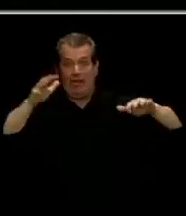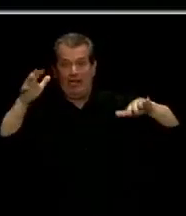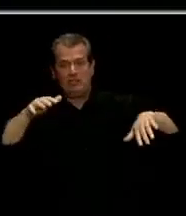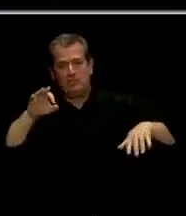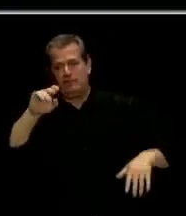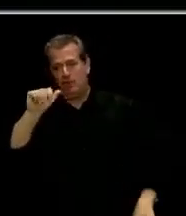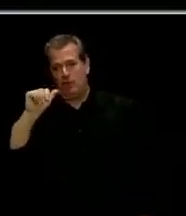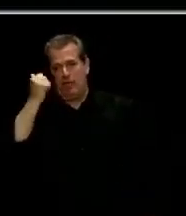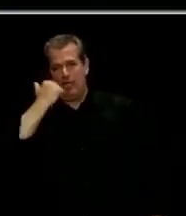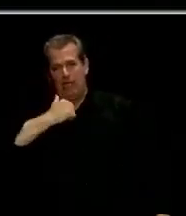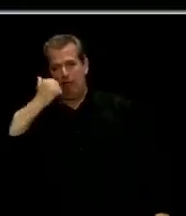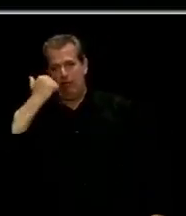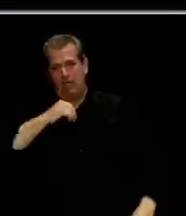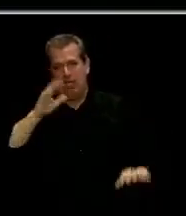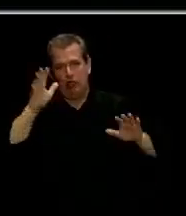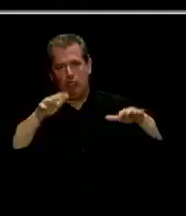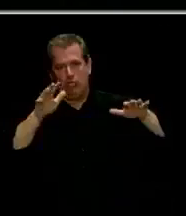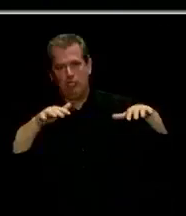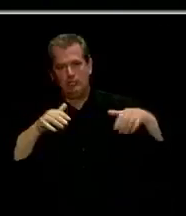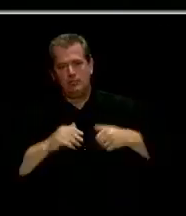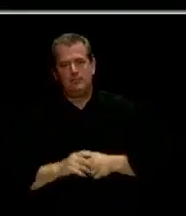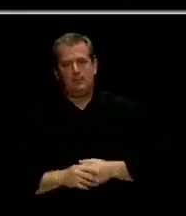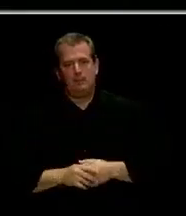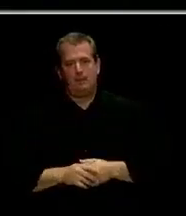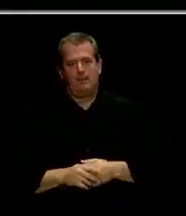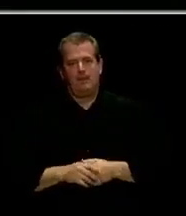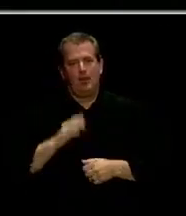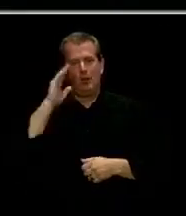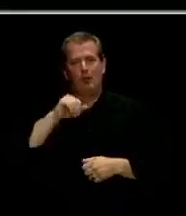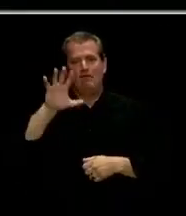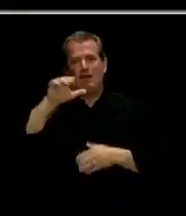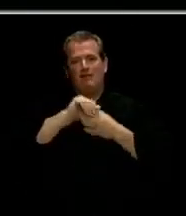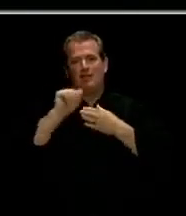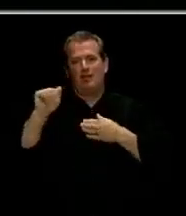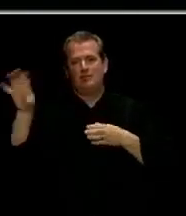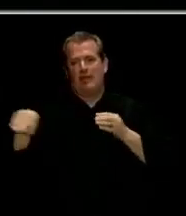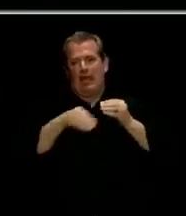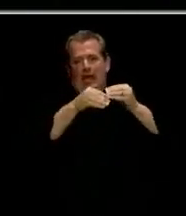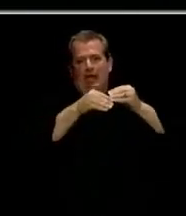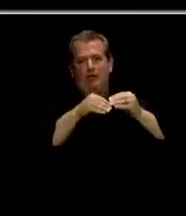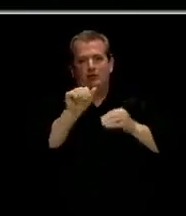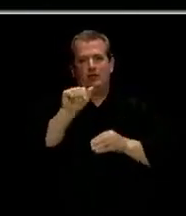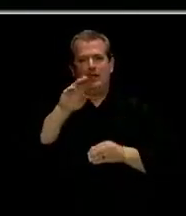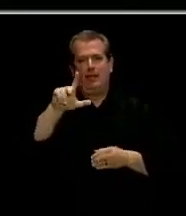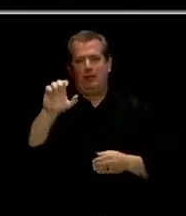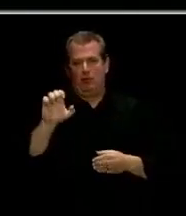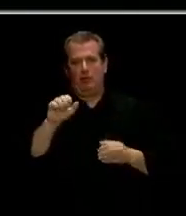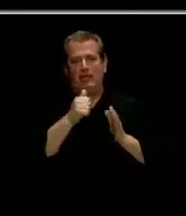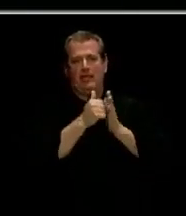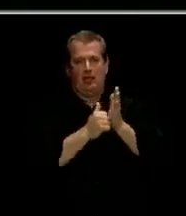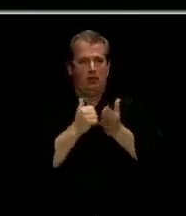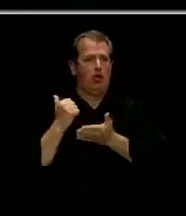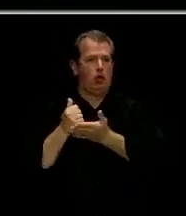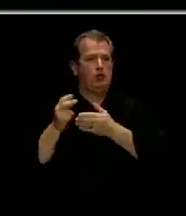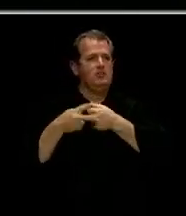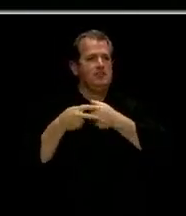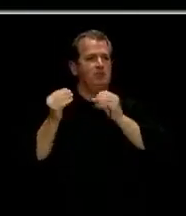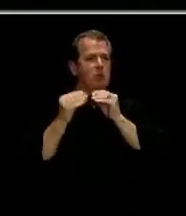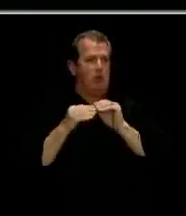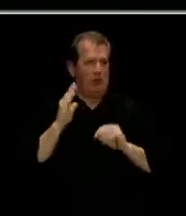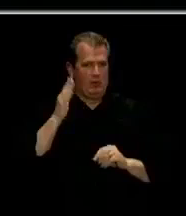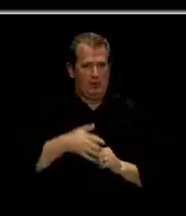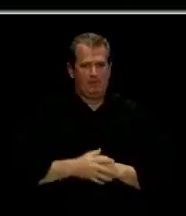Florida it rains like every other day, it'll pull $5 and put that into your ABLE account to help you save a little bit more each